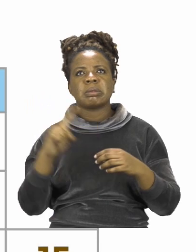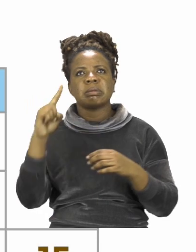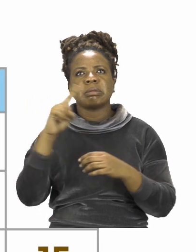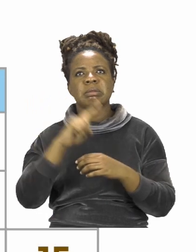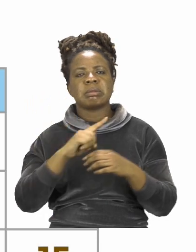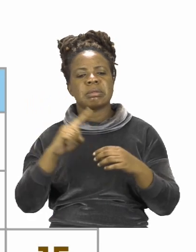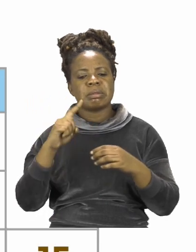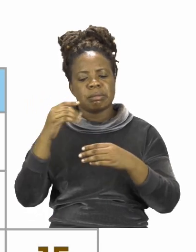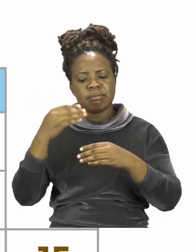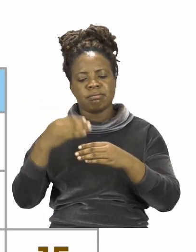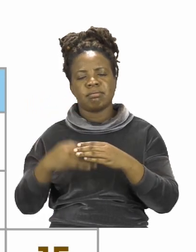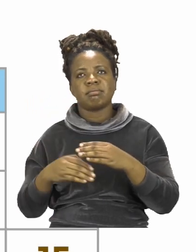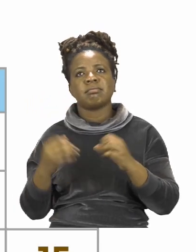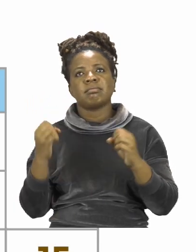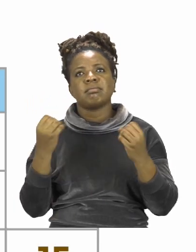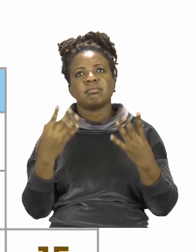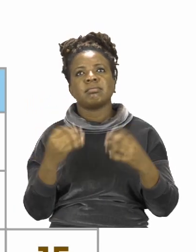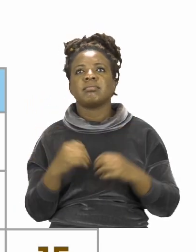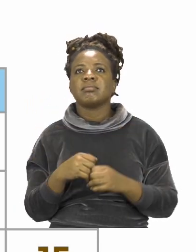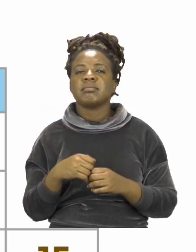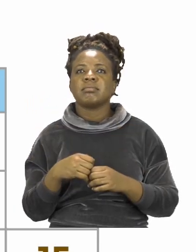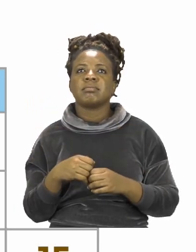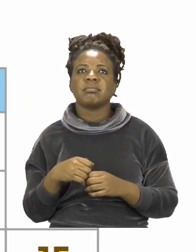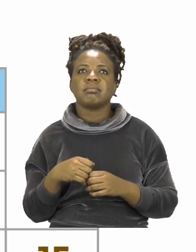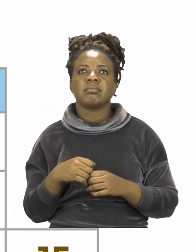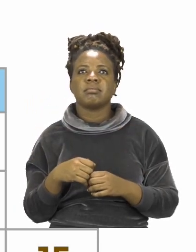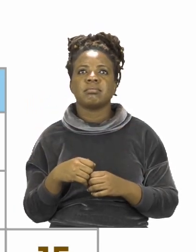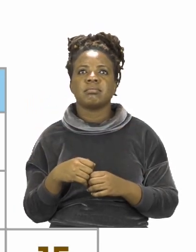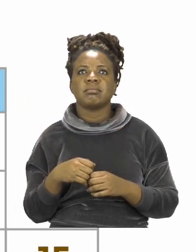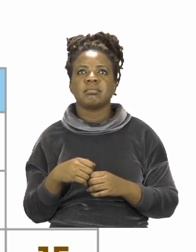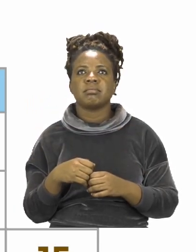shopping? Well, let's take a look at the calendar.